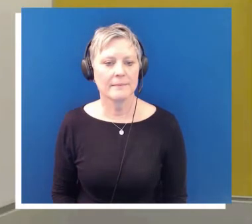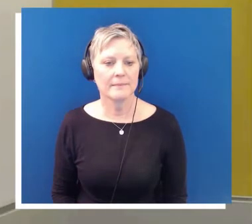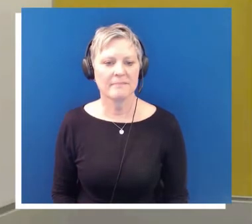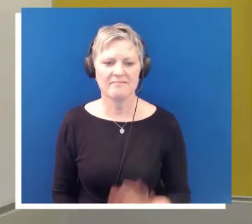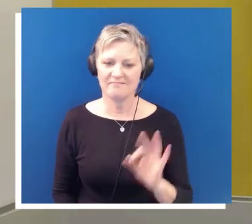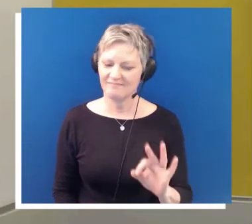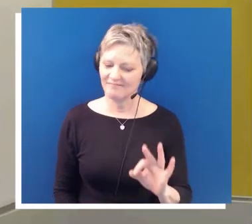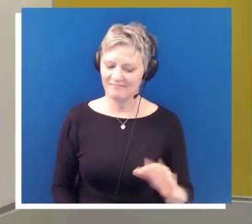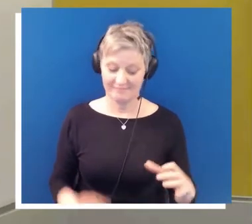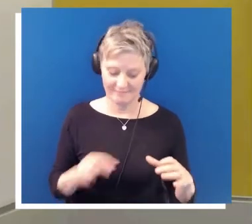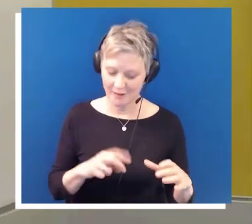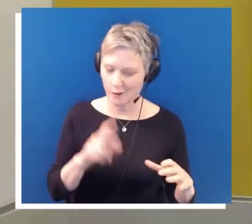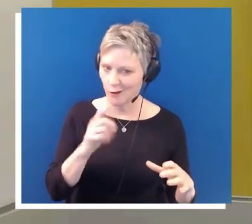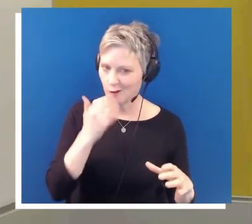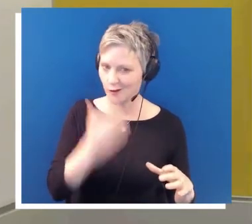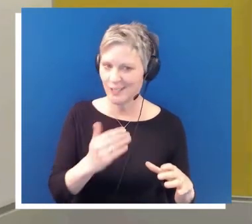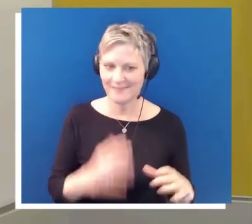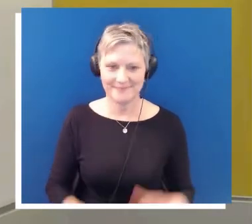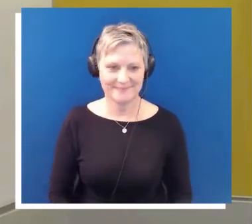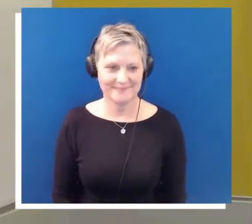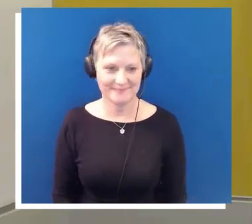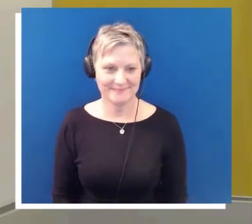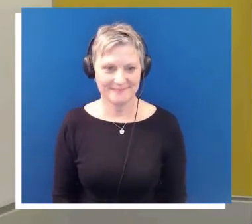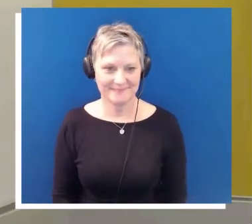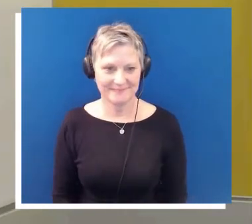Looks good. That looks really good.